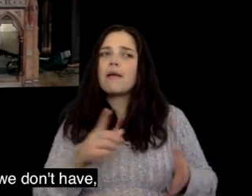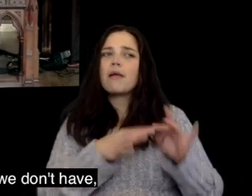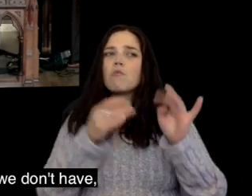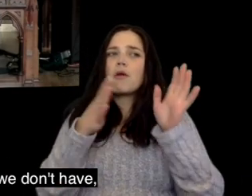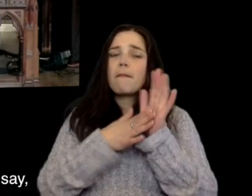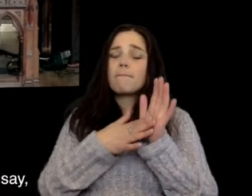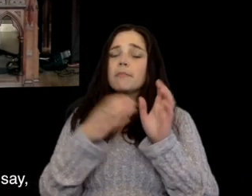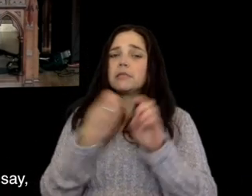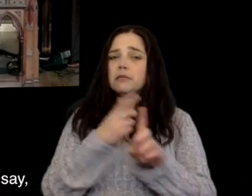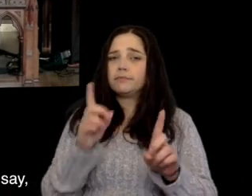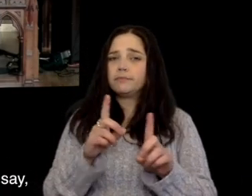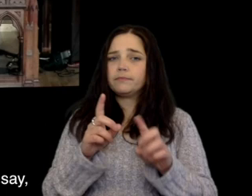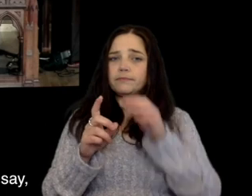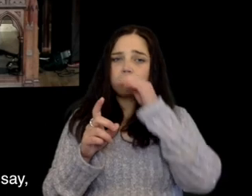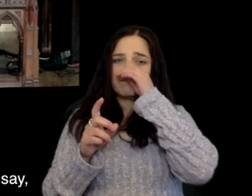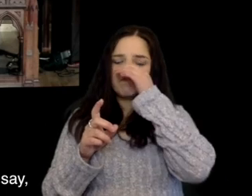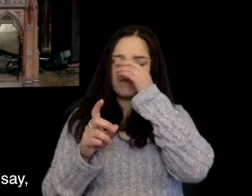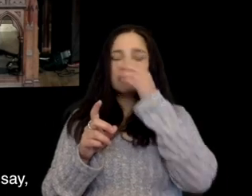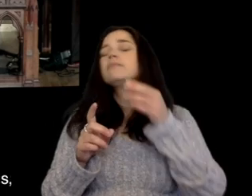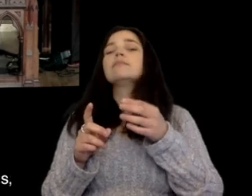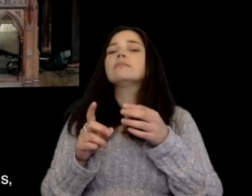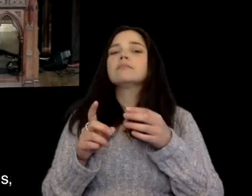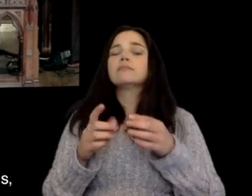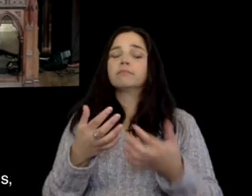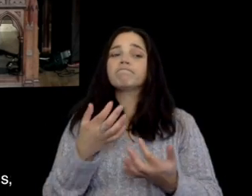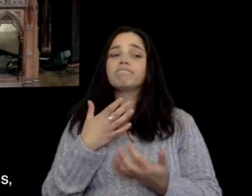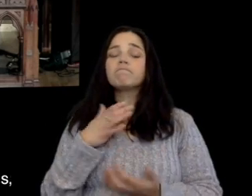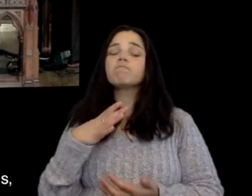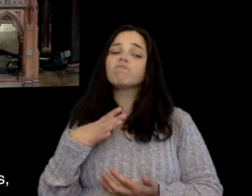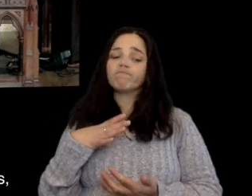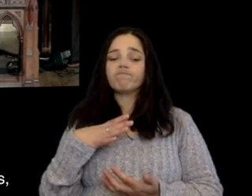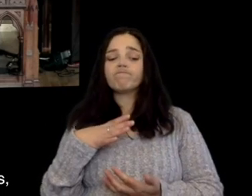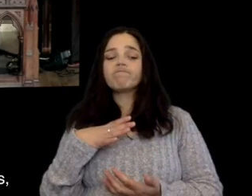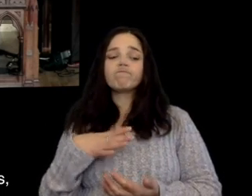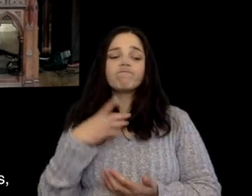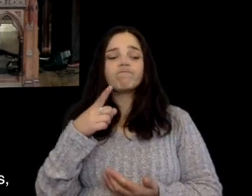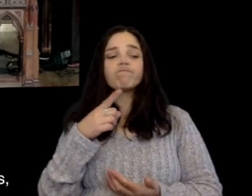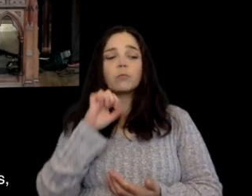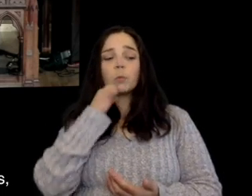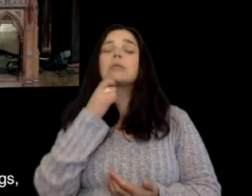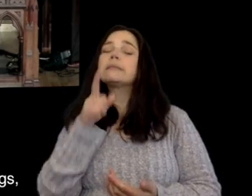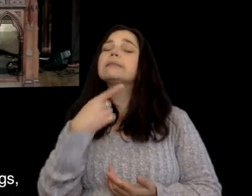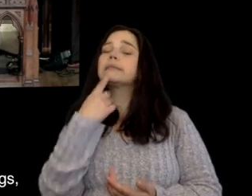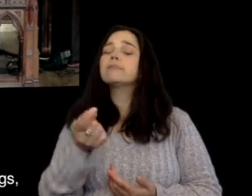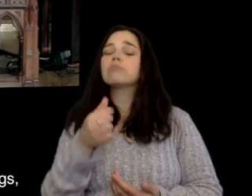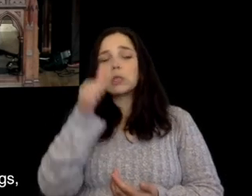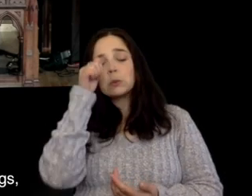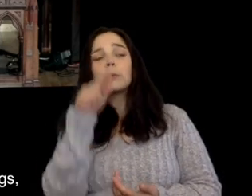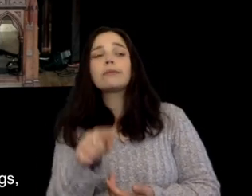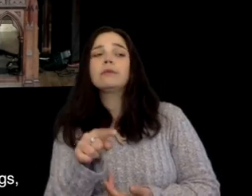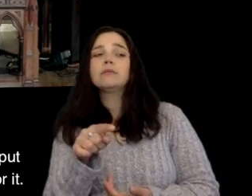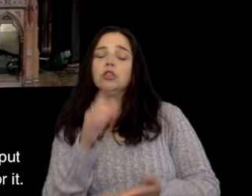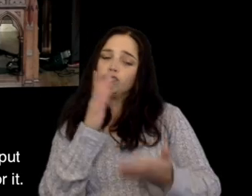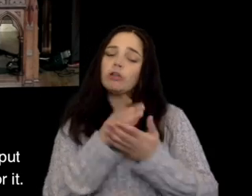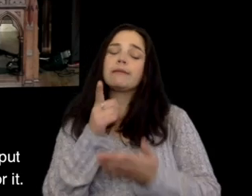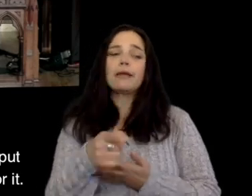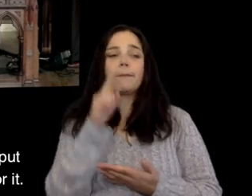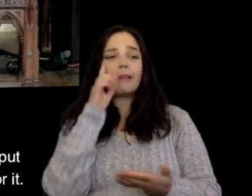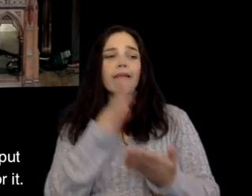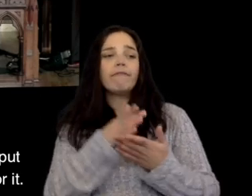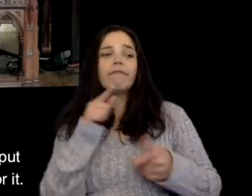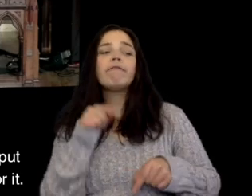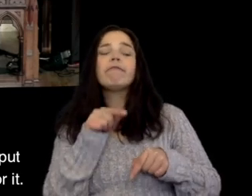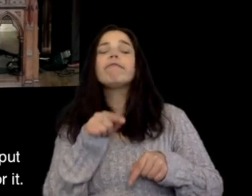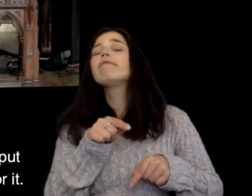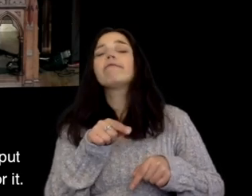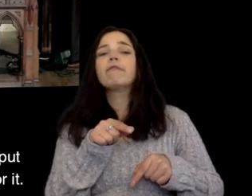But what Abraham did, which we don't have, was a willingness to say, I know these things, I trust these things, I